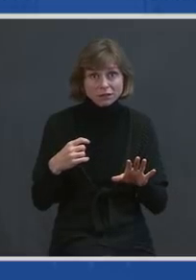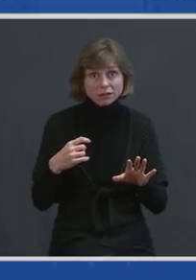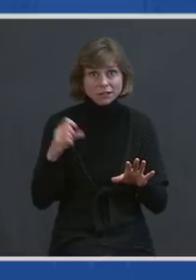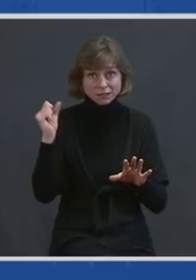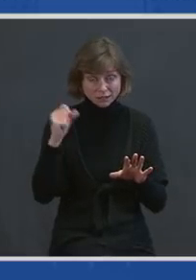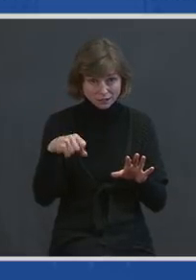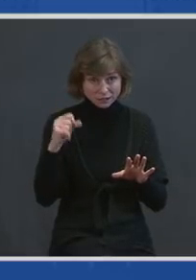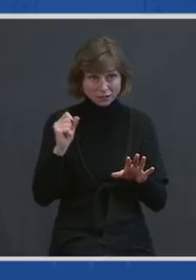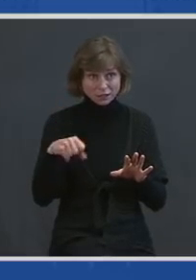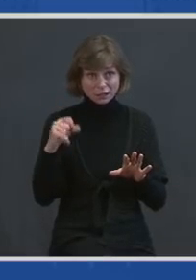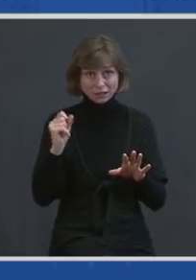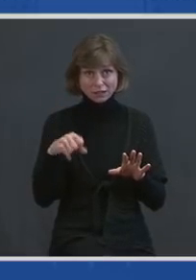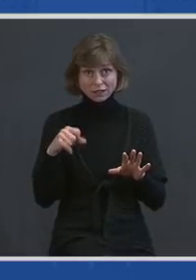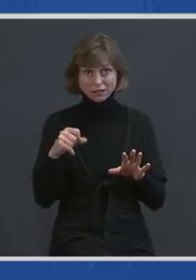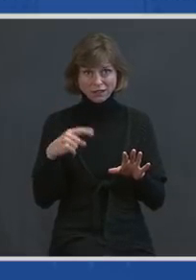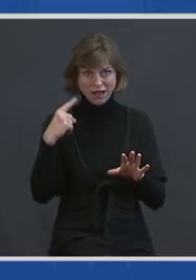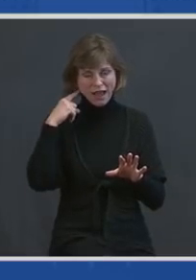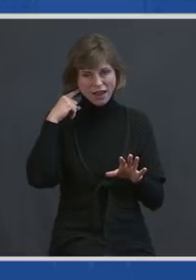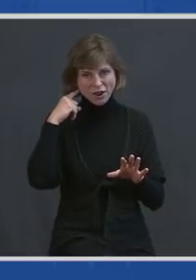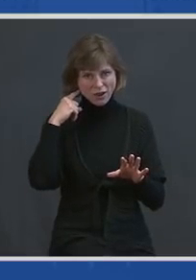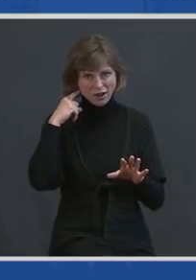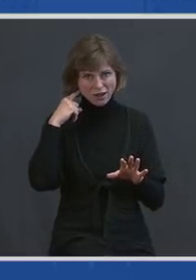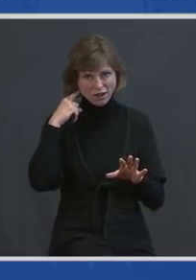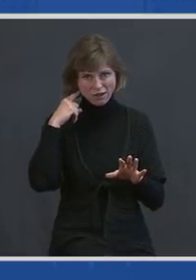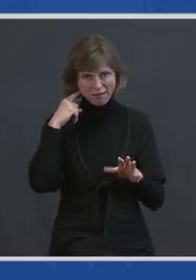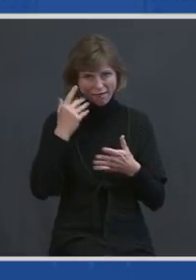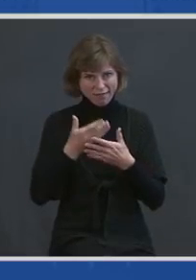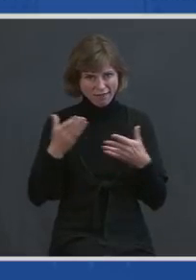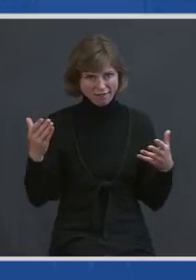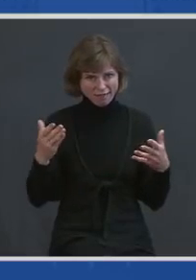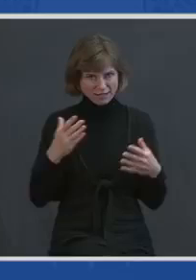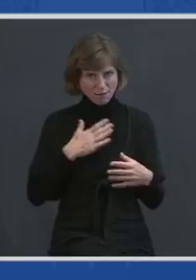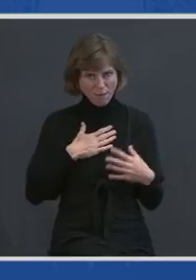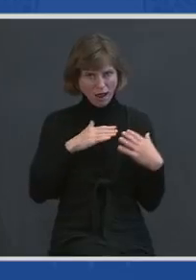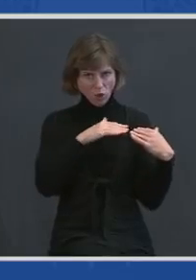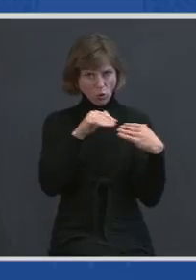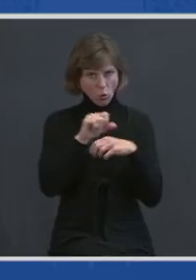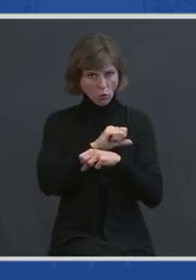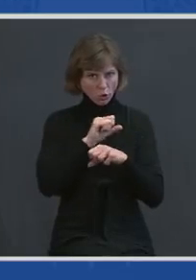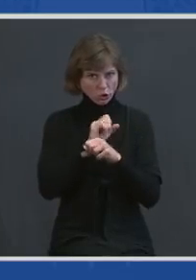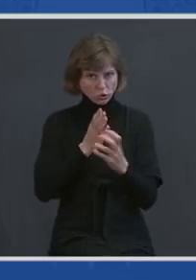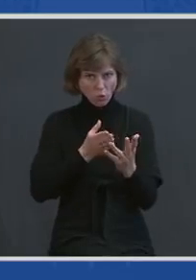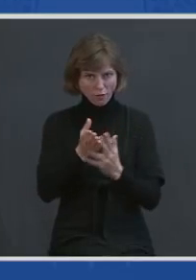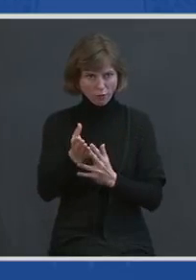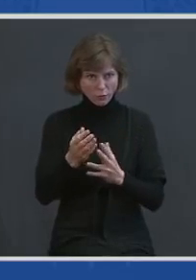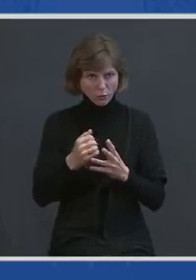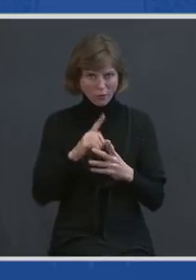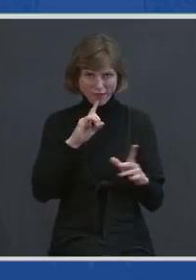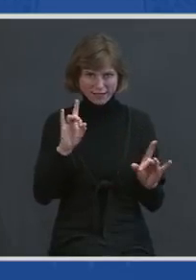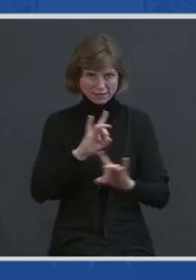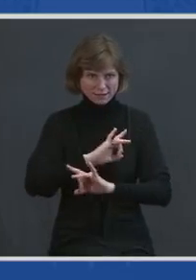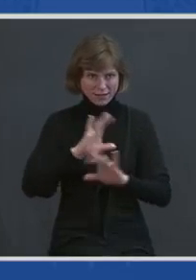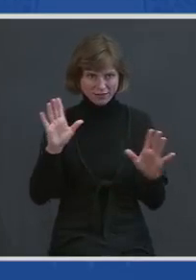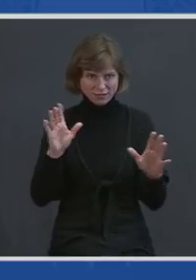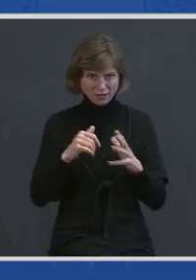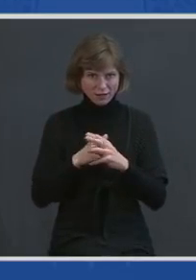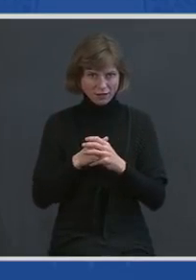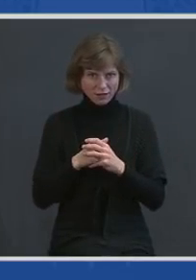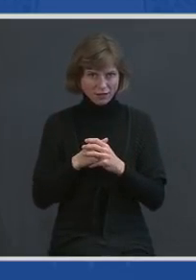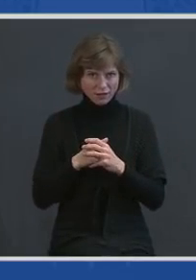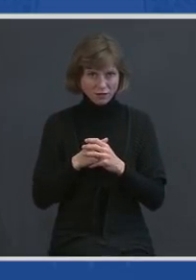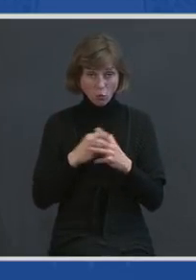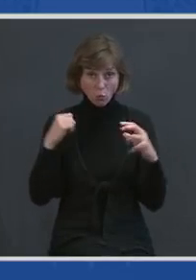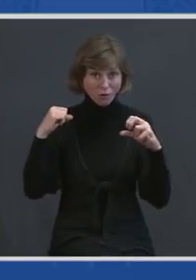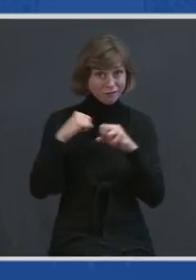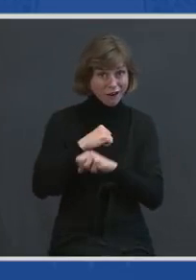And, you know, just hearing the things that, you know, my coworkers go through is devastating. You know, we're fighting